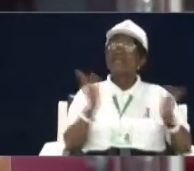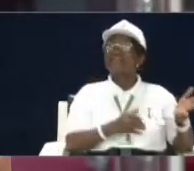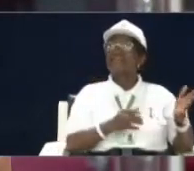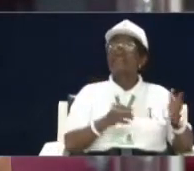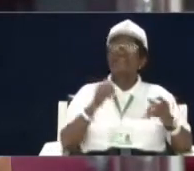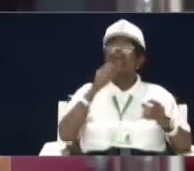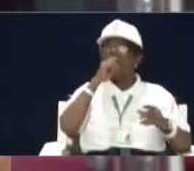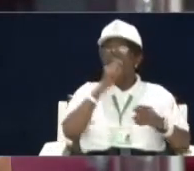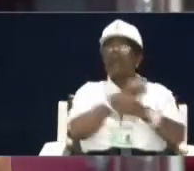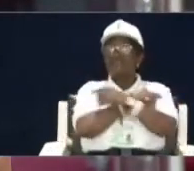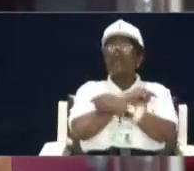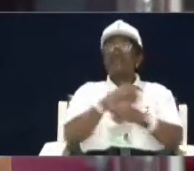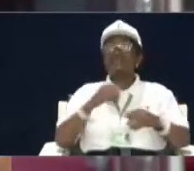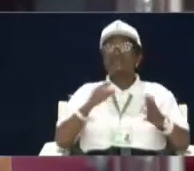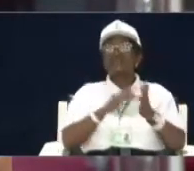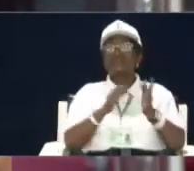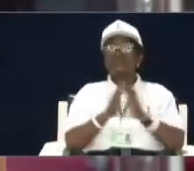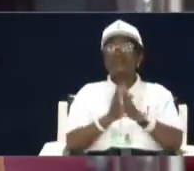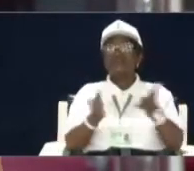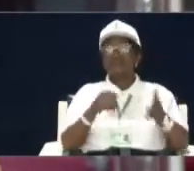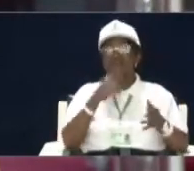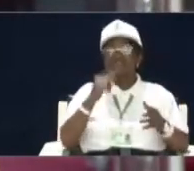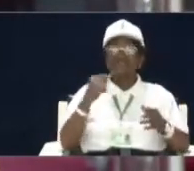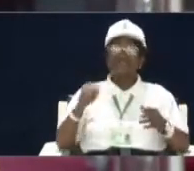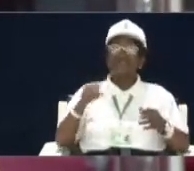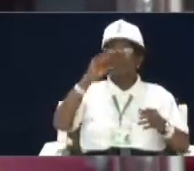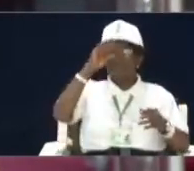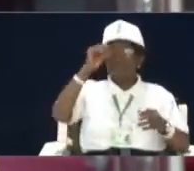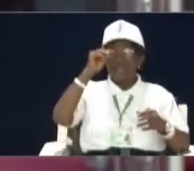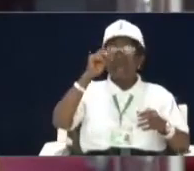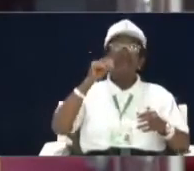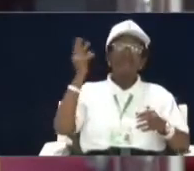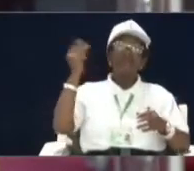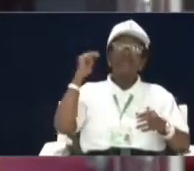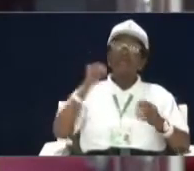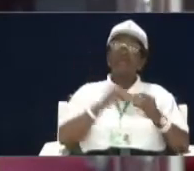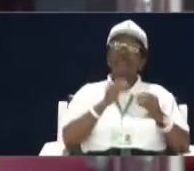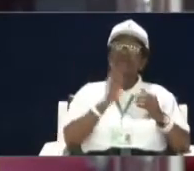men were more than 600,000